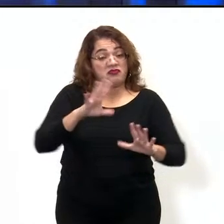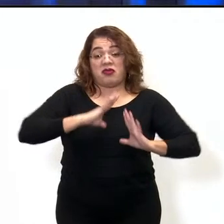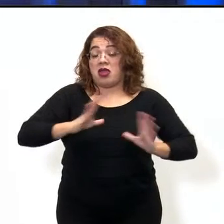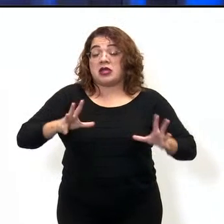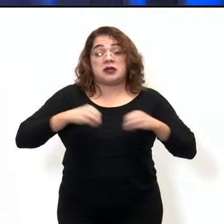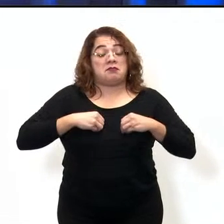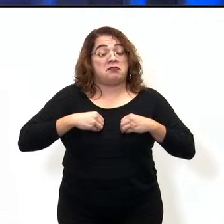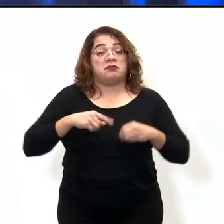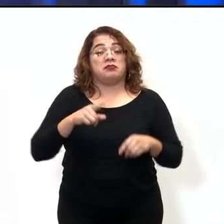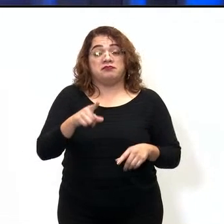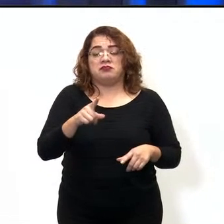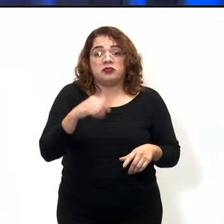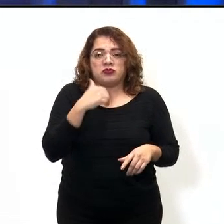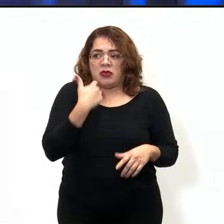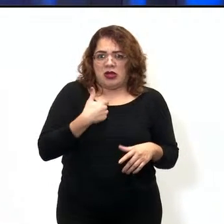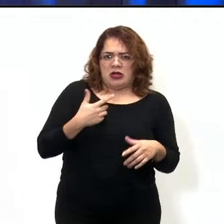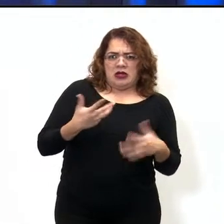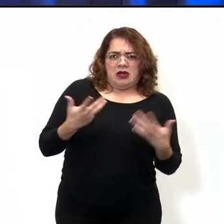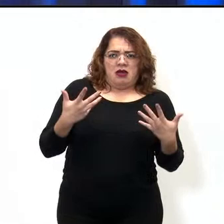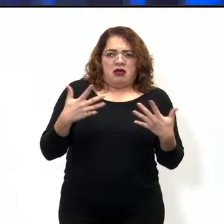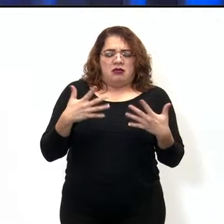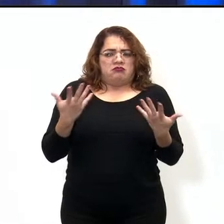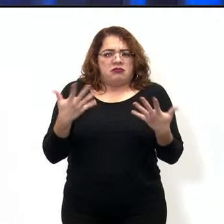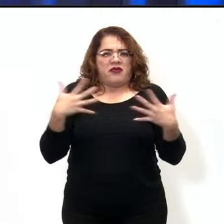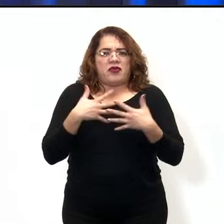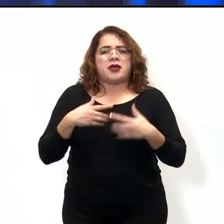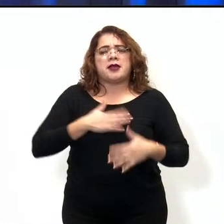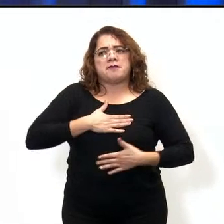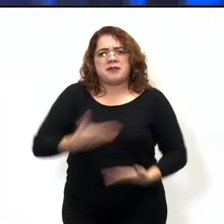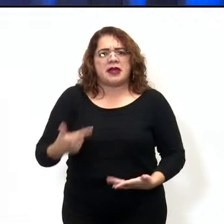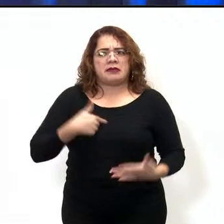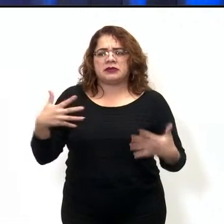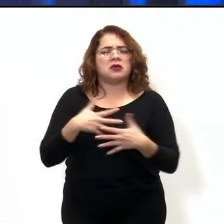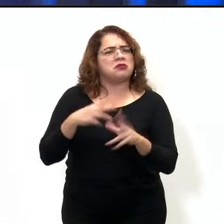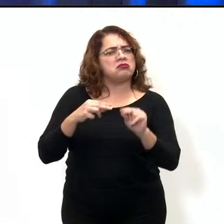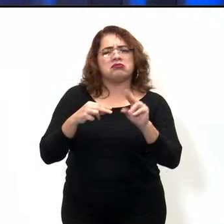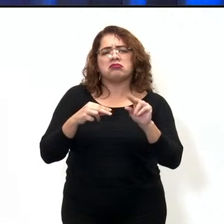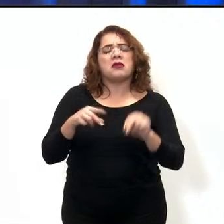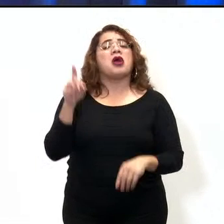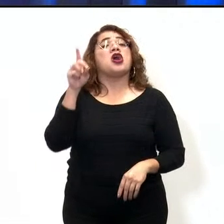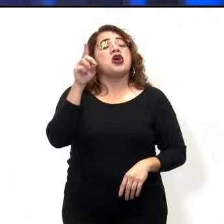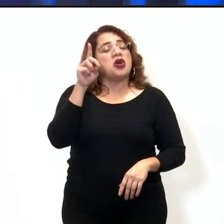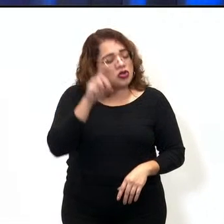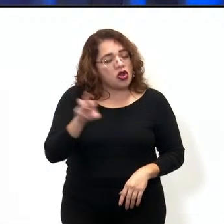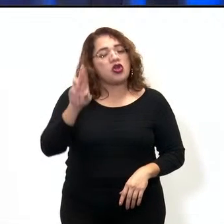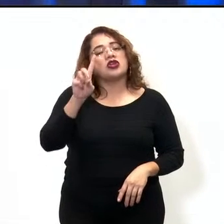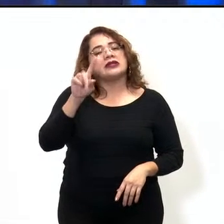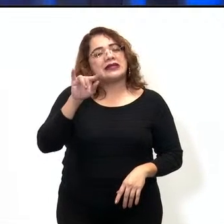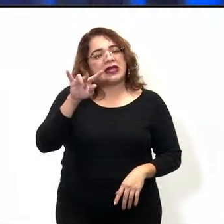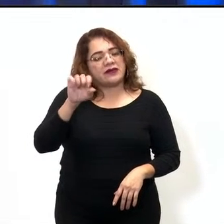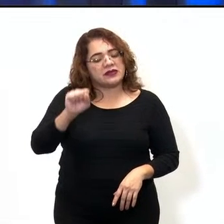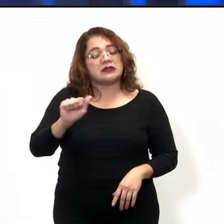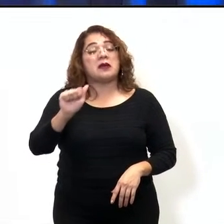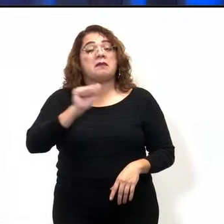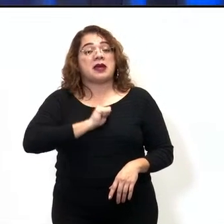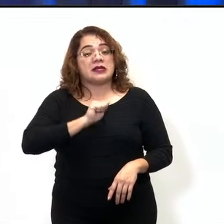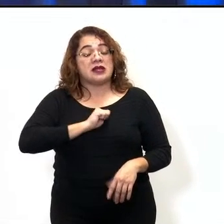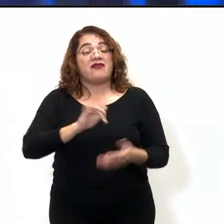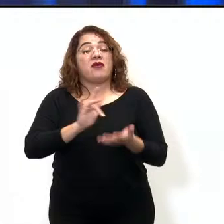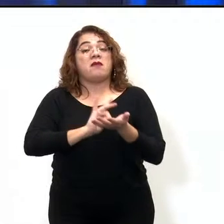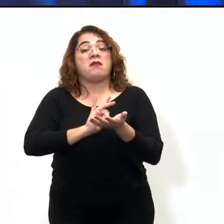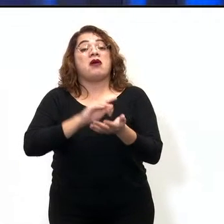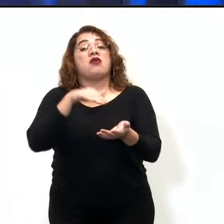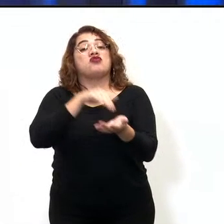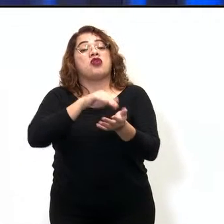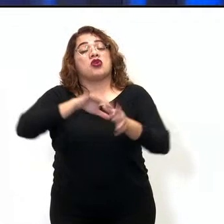skepticism. But what I want you all to know is that Dr. Davis, myself, the public health and medical professionals across the globe have